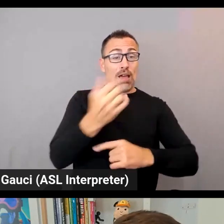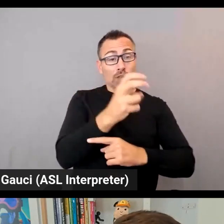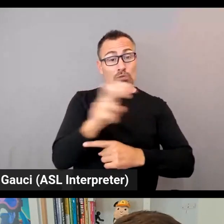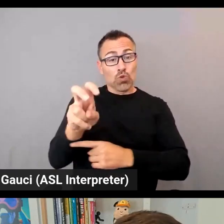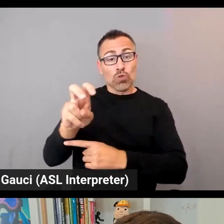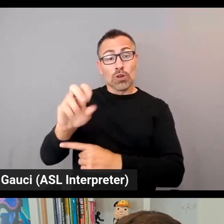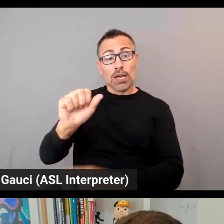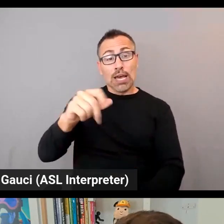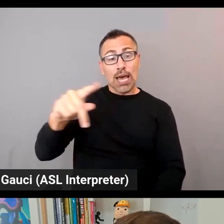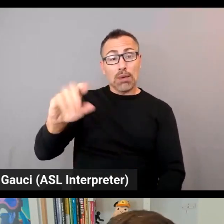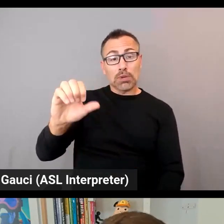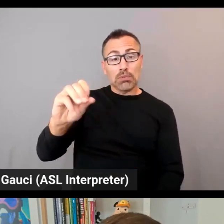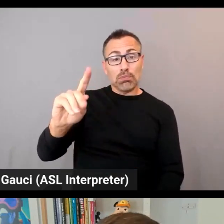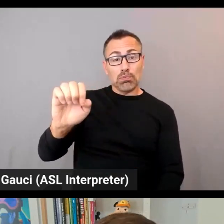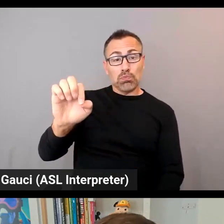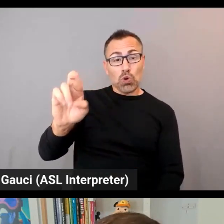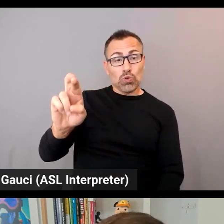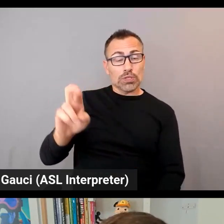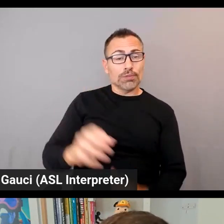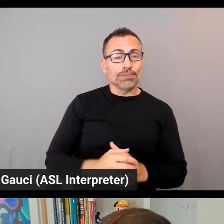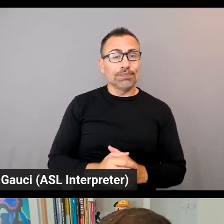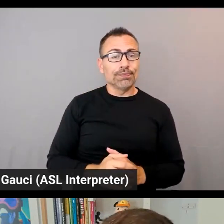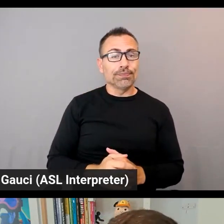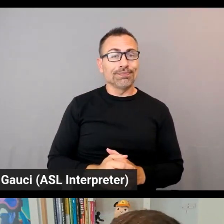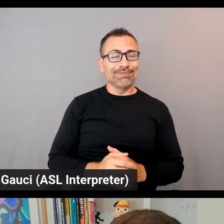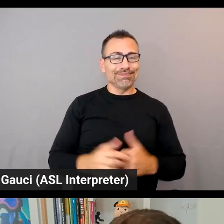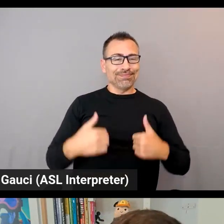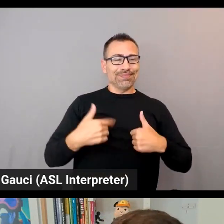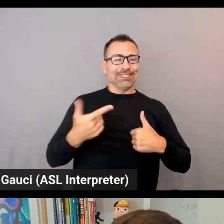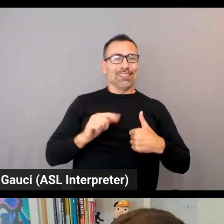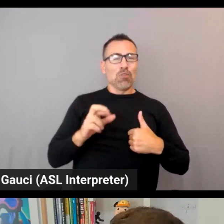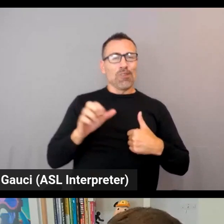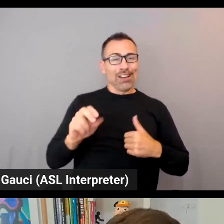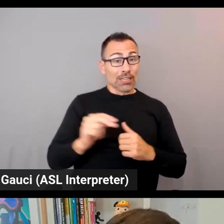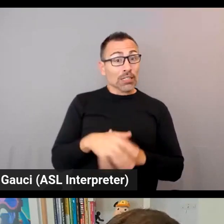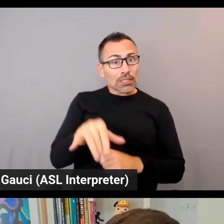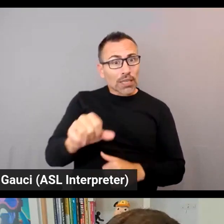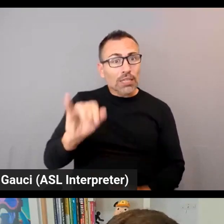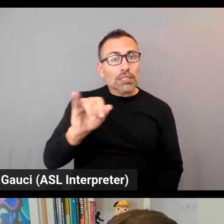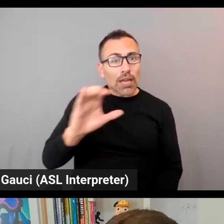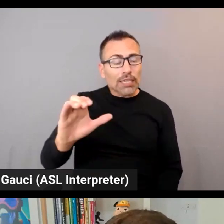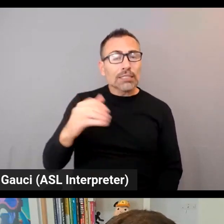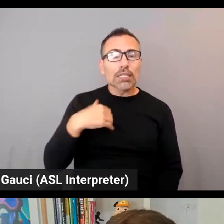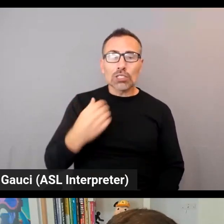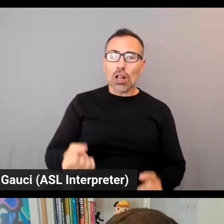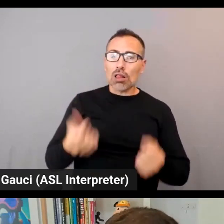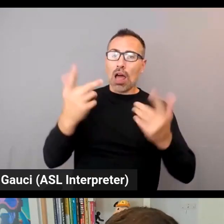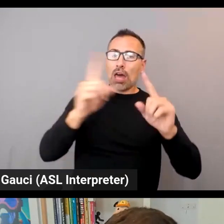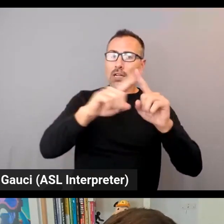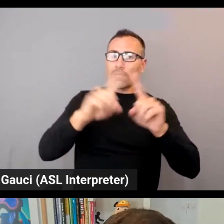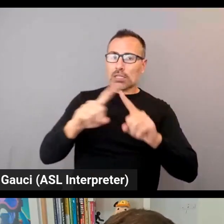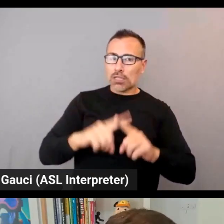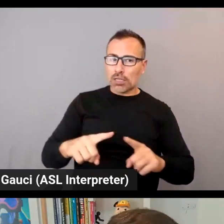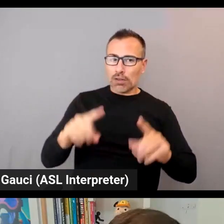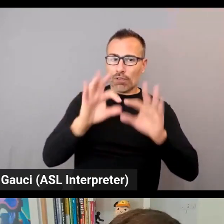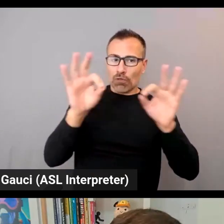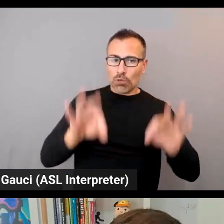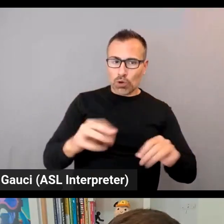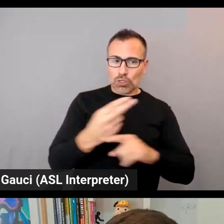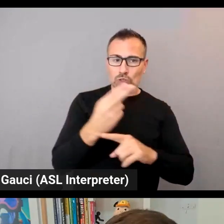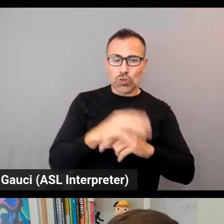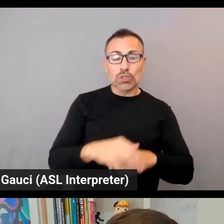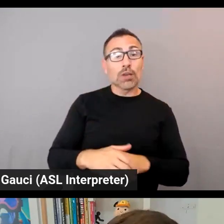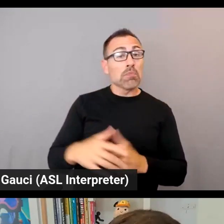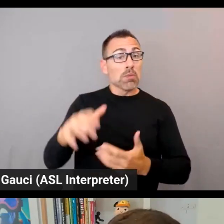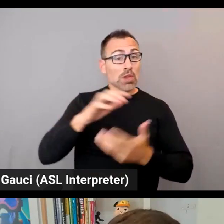with? Yeah, so on the IC side of the equation, there's a whole bunch of frameworks you might be using. You could be using AWS CloudFormation. That's